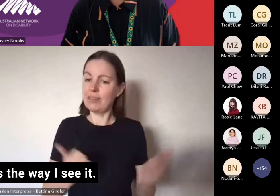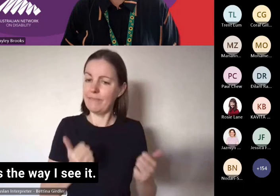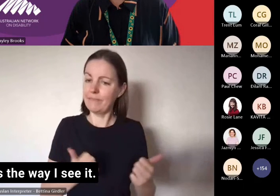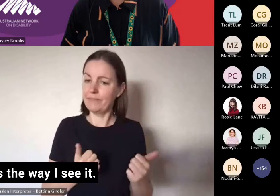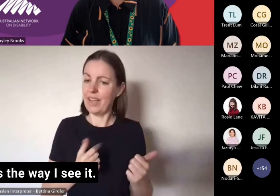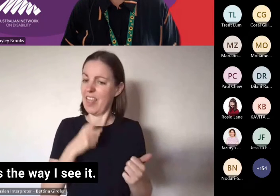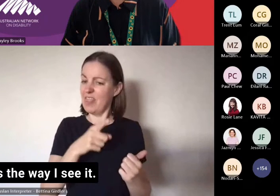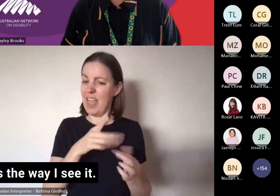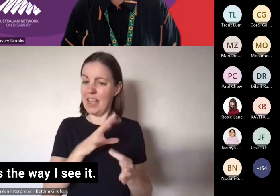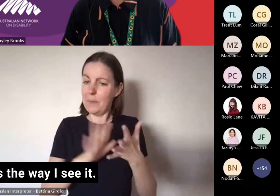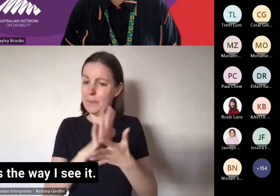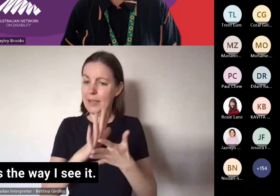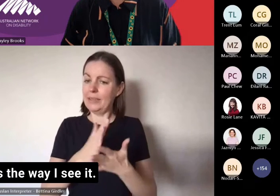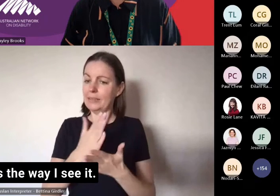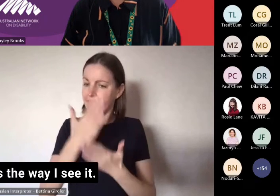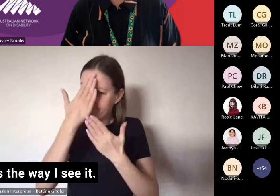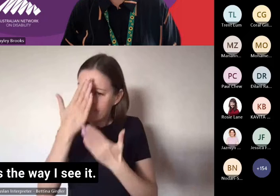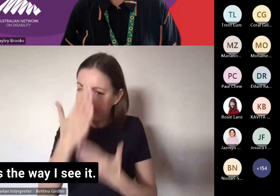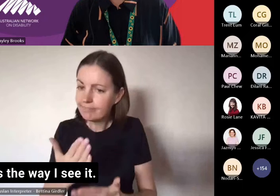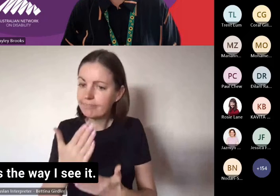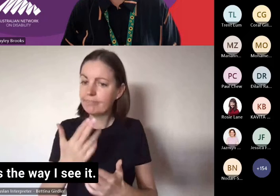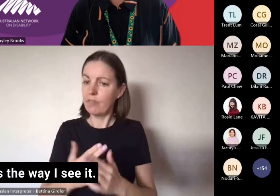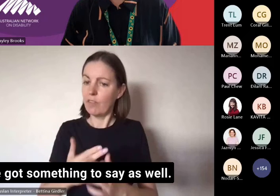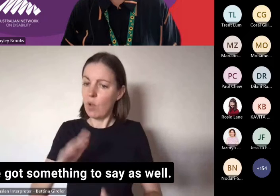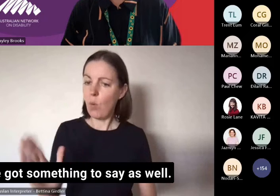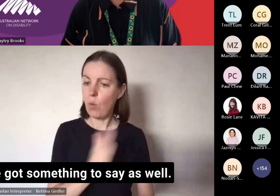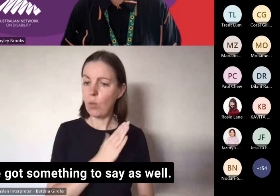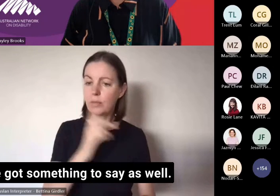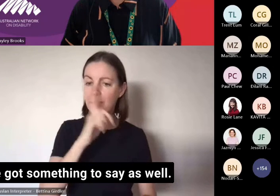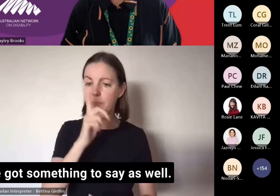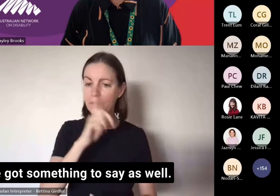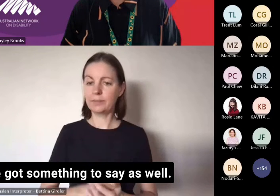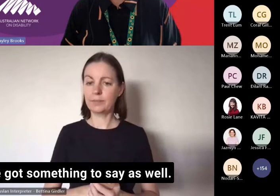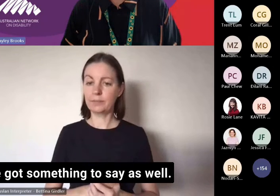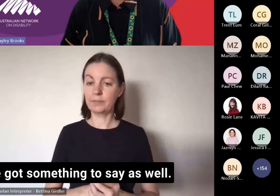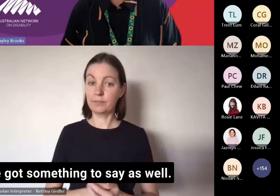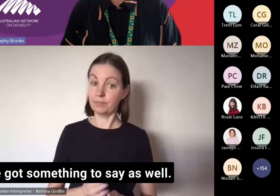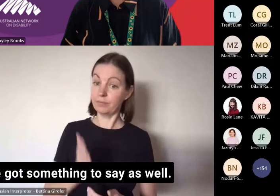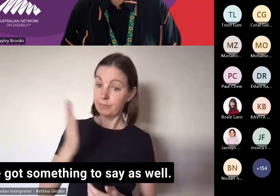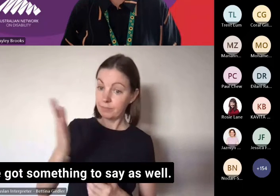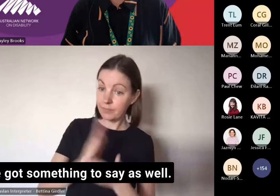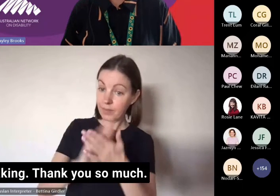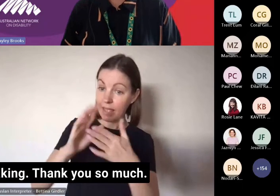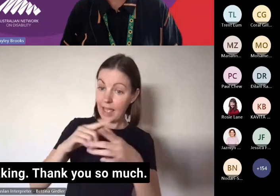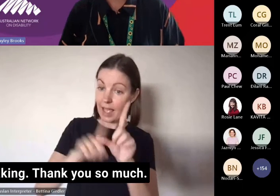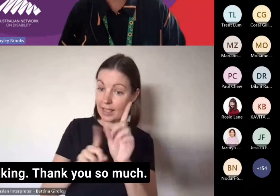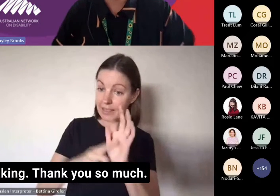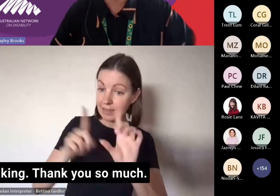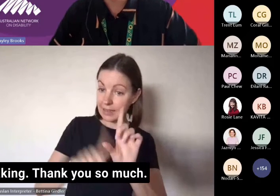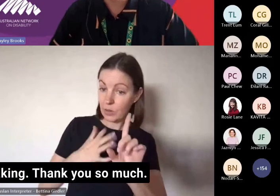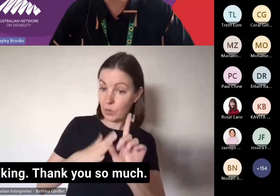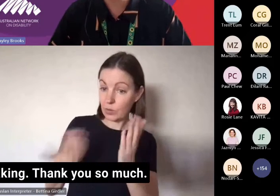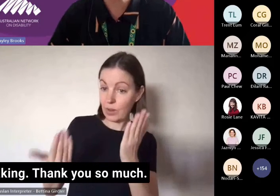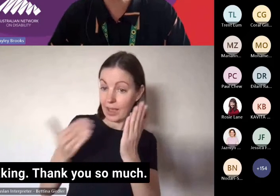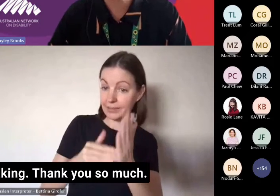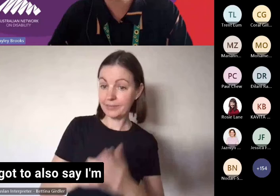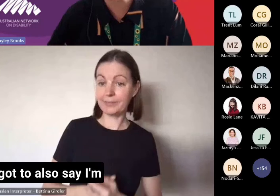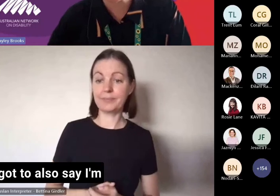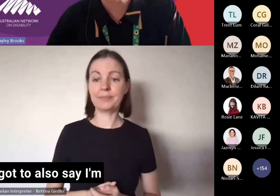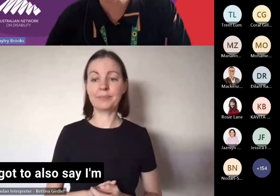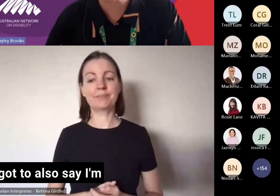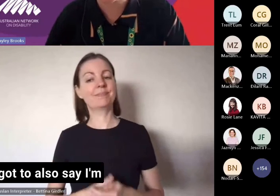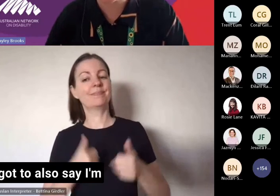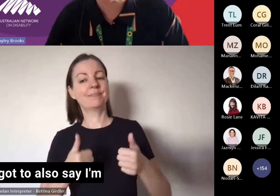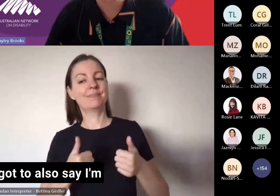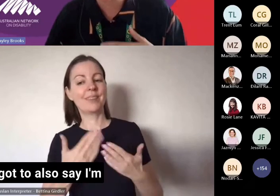So that's the way I see it. Hayley, I'm sure you've got something to say as well. Yeah, Hayley speaking. Thank you so much. And I